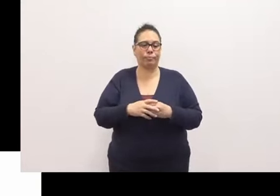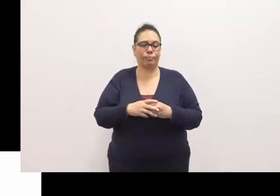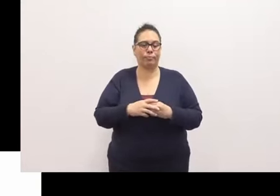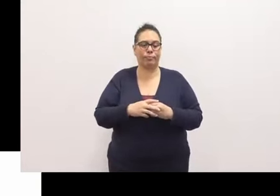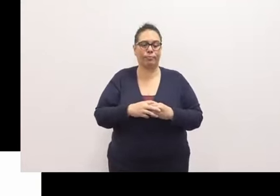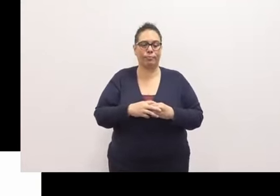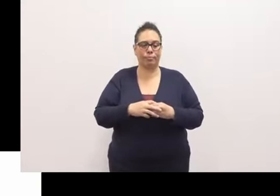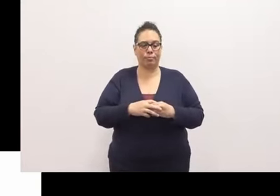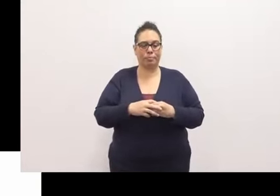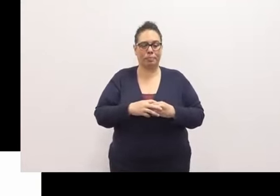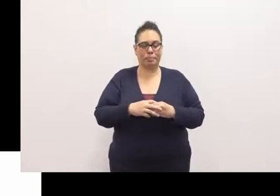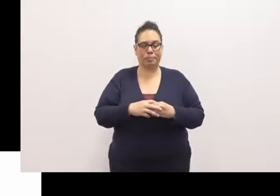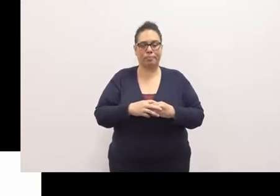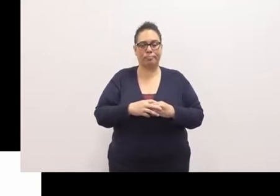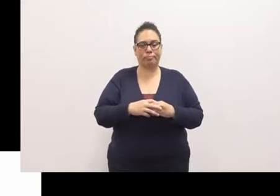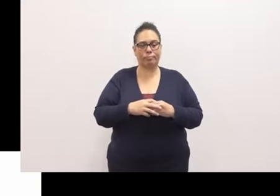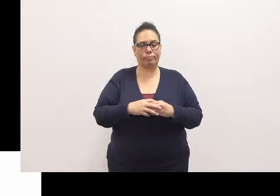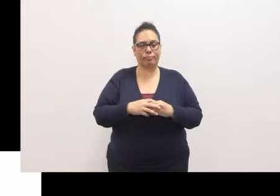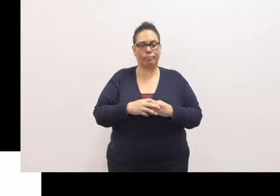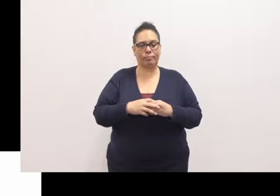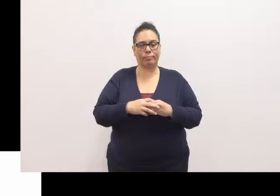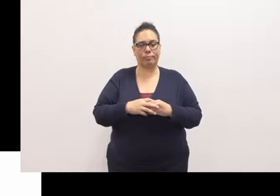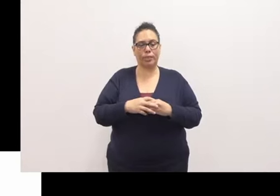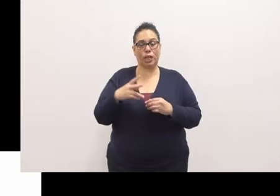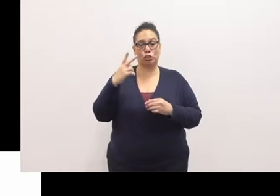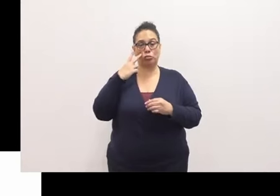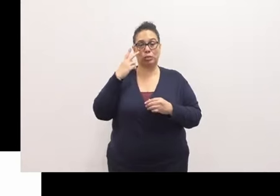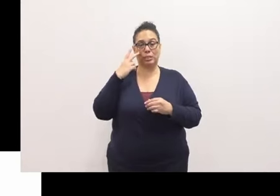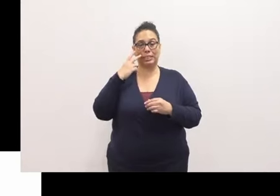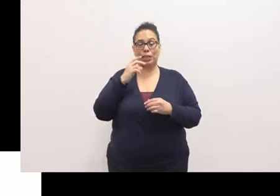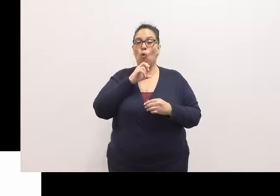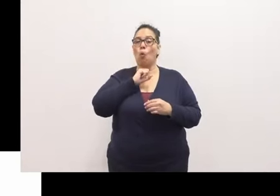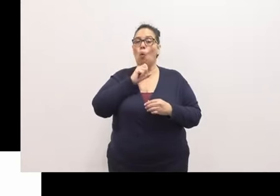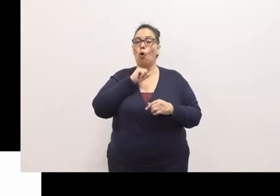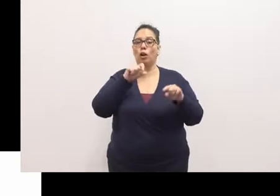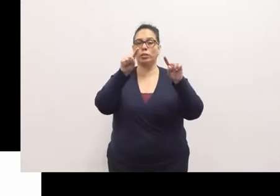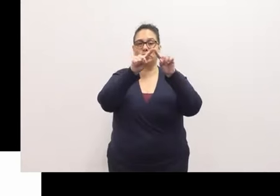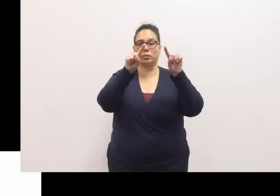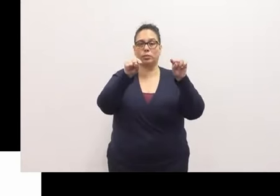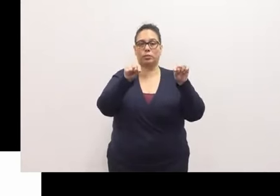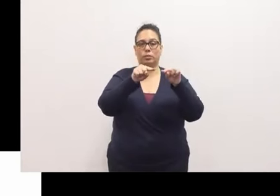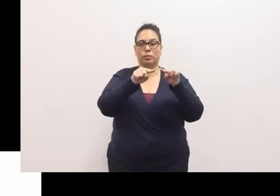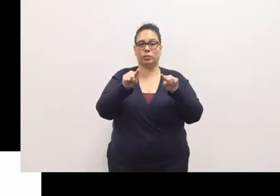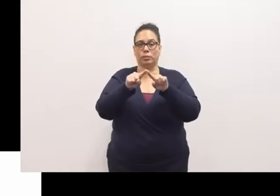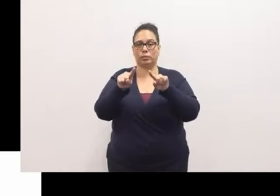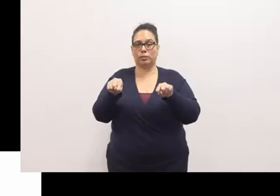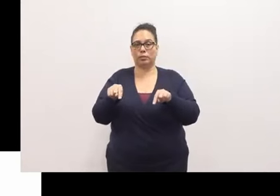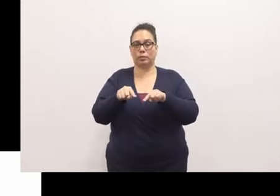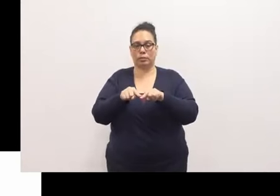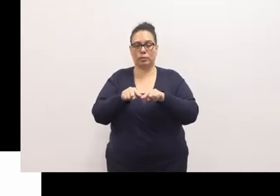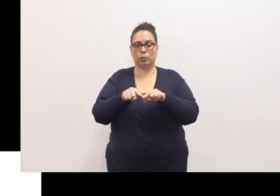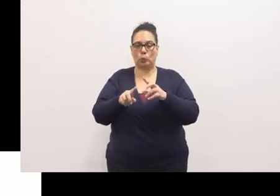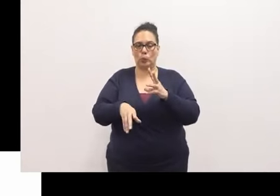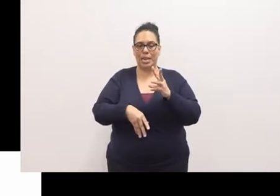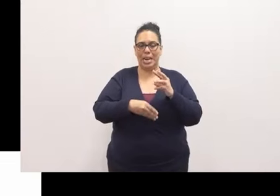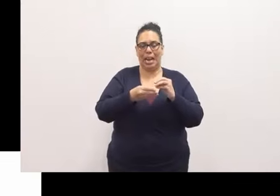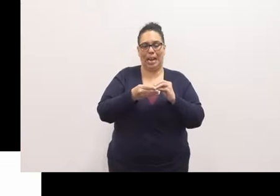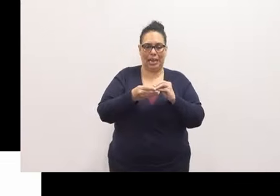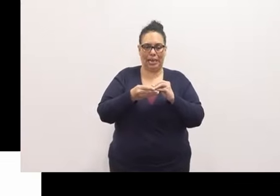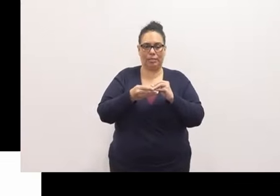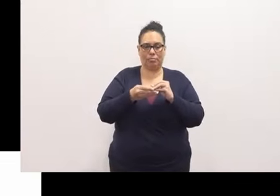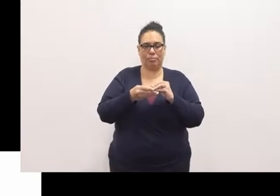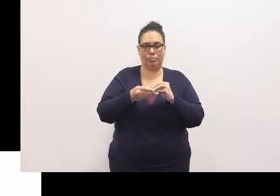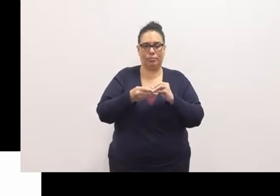the visual, it has an orange box to indicate the course that we're adding in regards to on